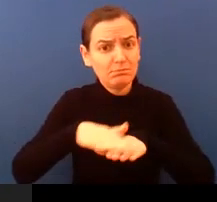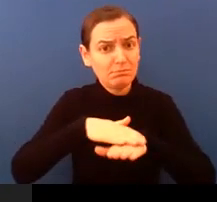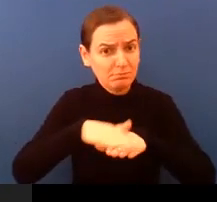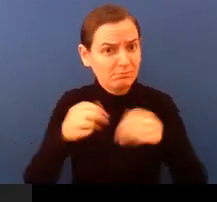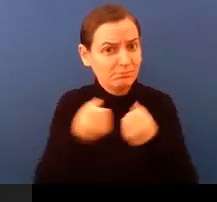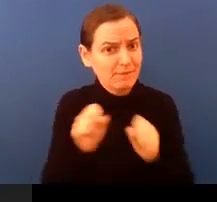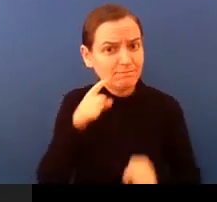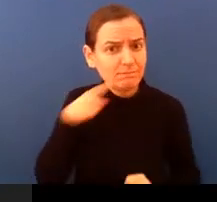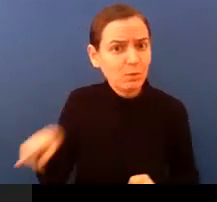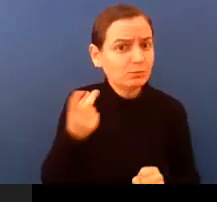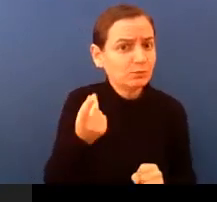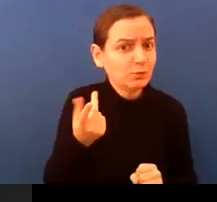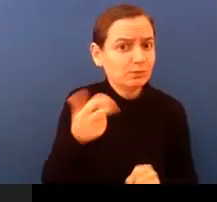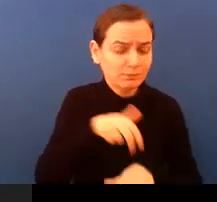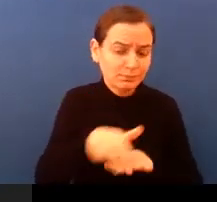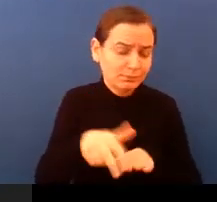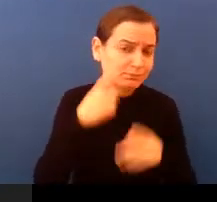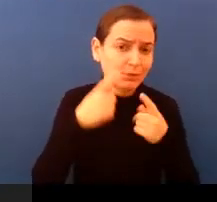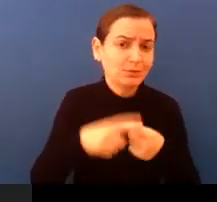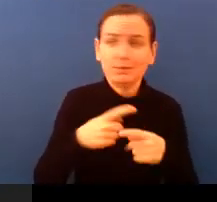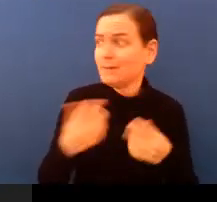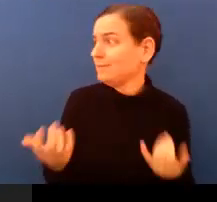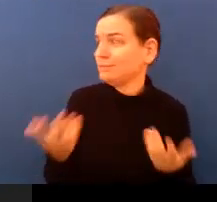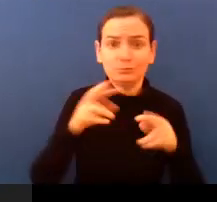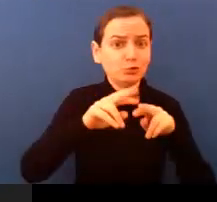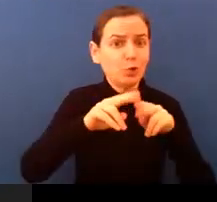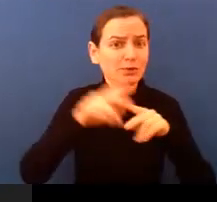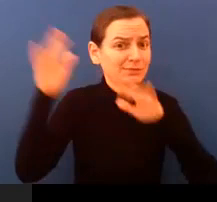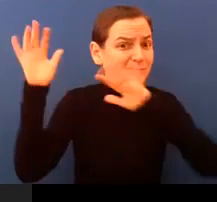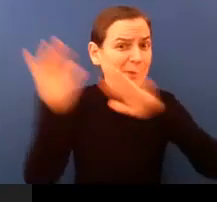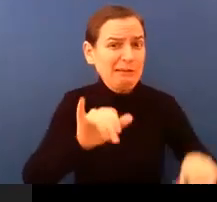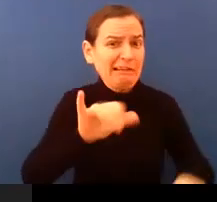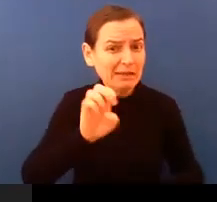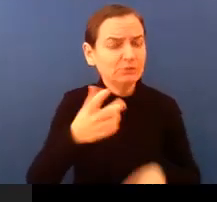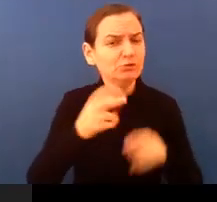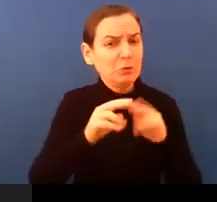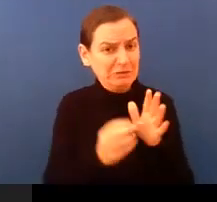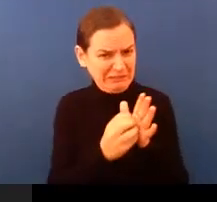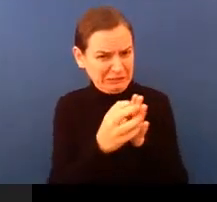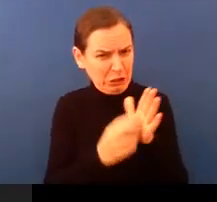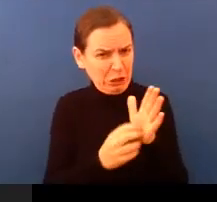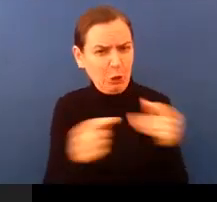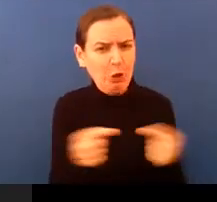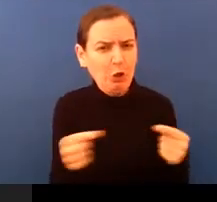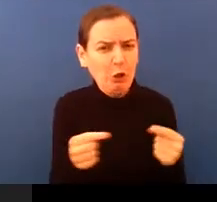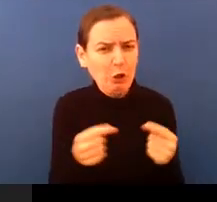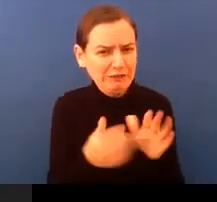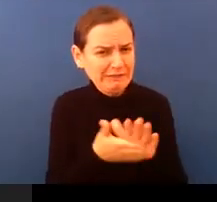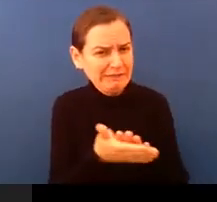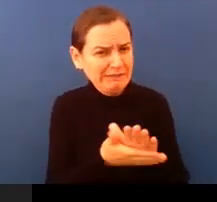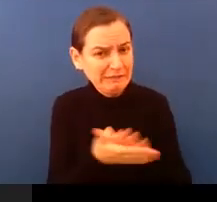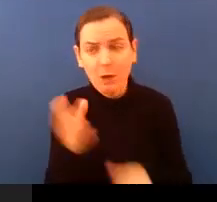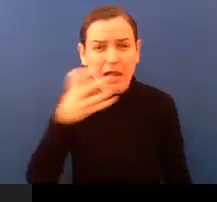Again, responsible ownership for a guide dog is understanding the impact of stress levels for a dog and how dogs react to